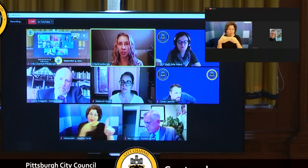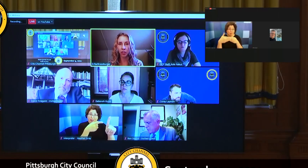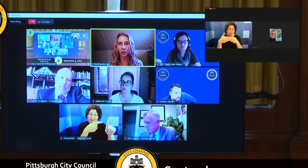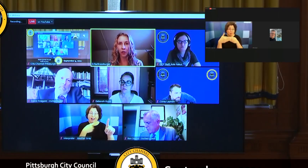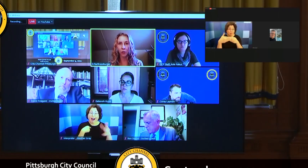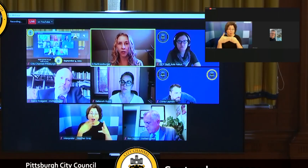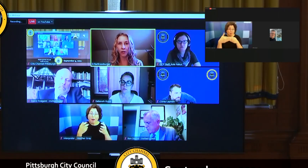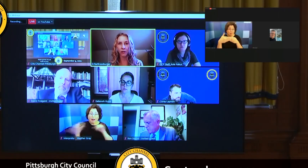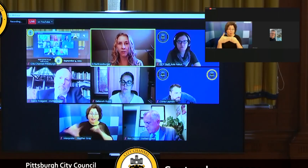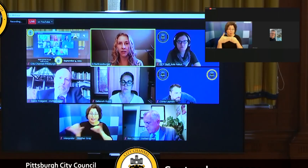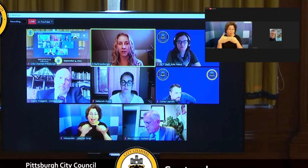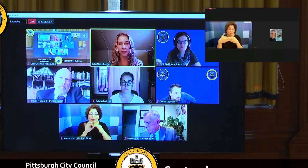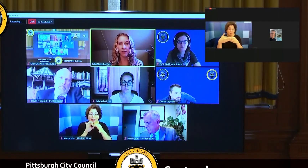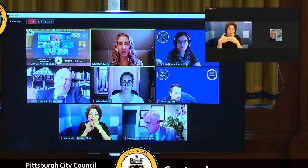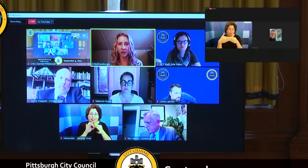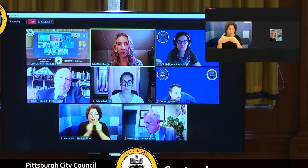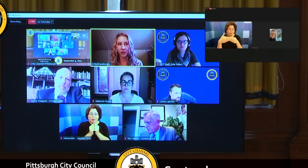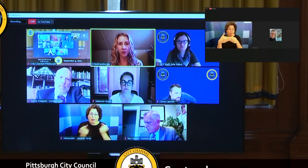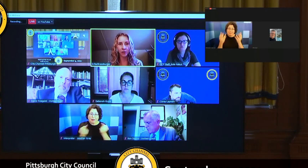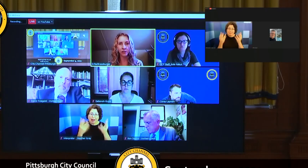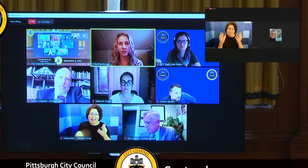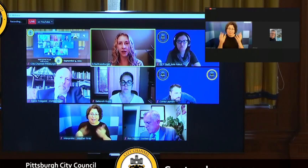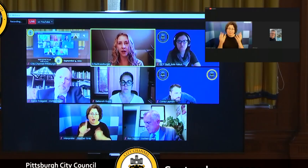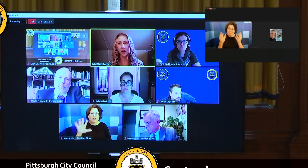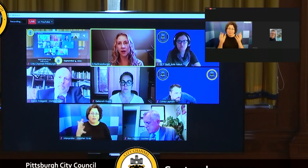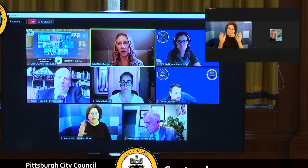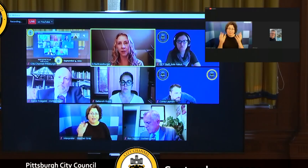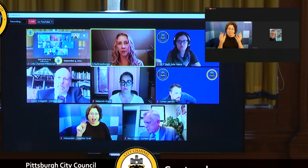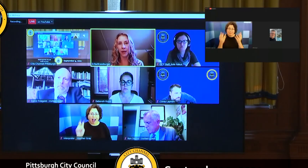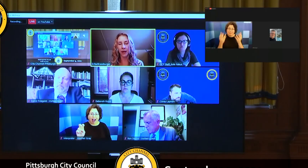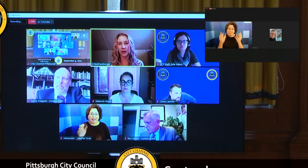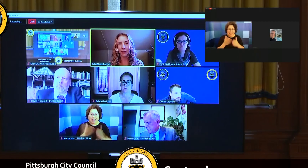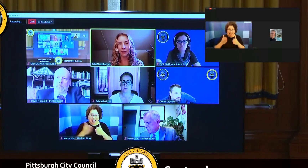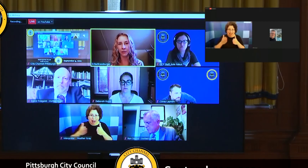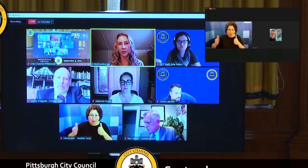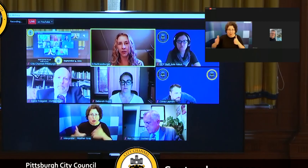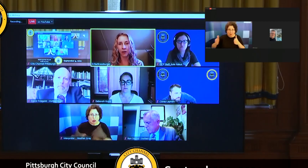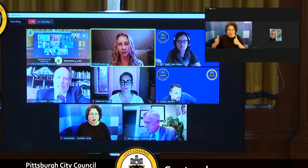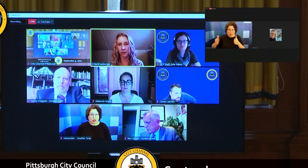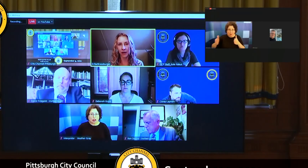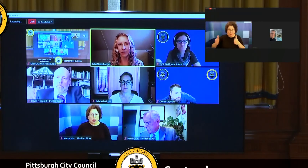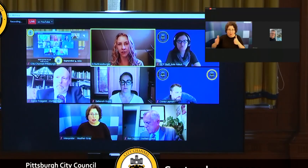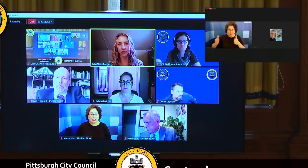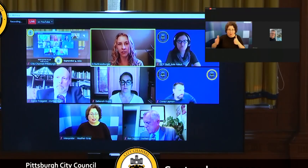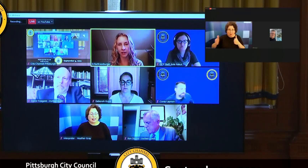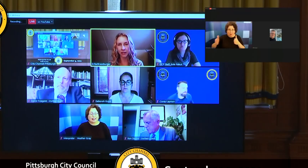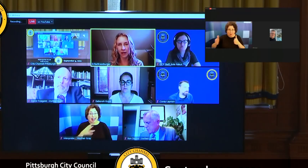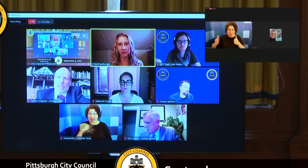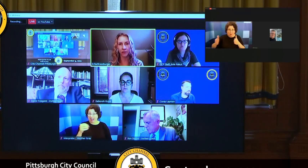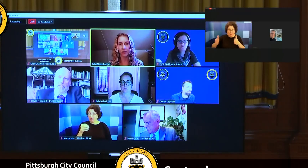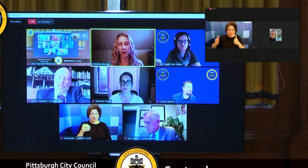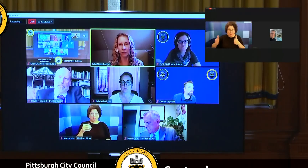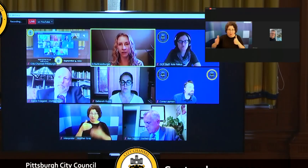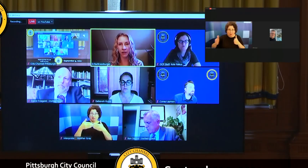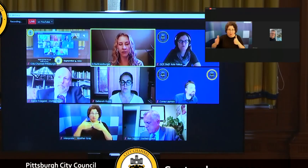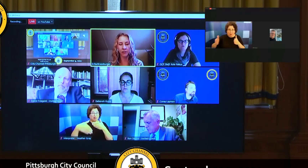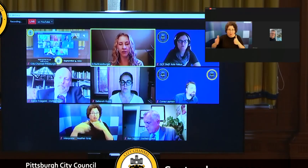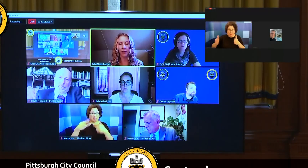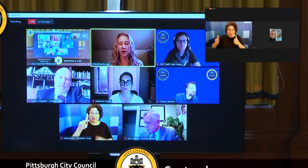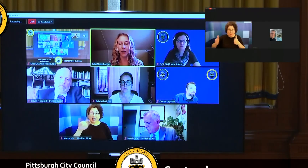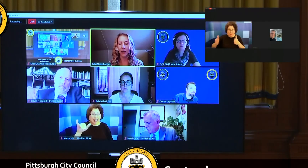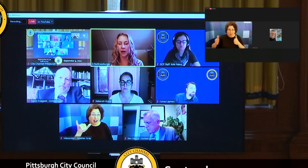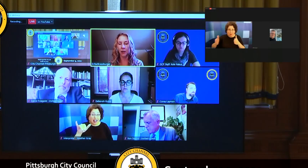relationship with many of the Fifth Avenue neighbors and beyond Fifth Avenue, Kentucky Avenue, Maryland